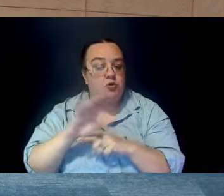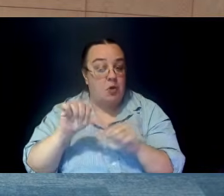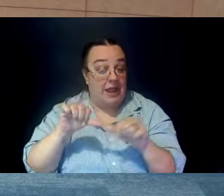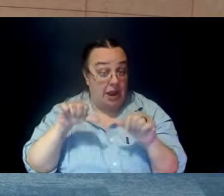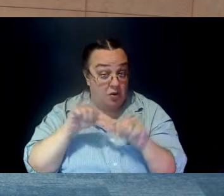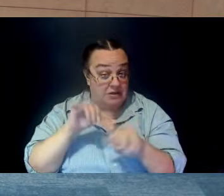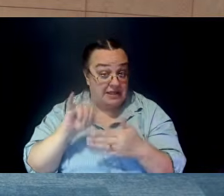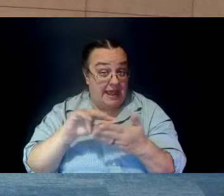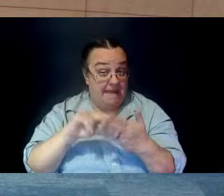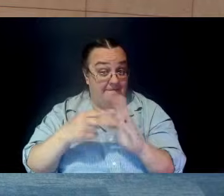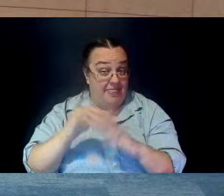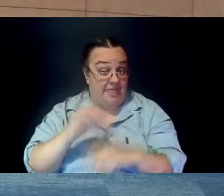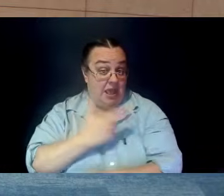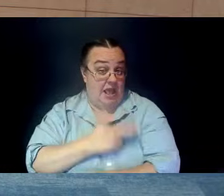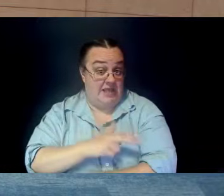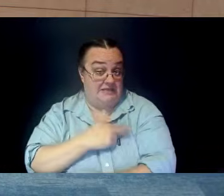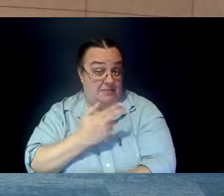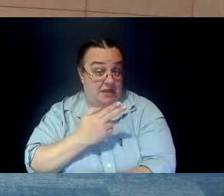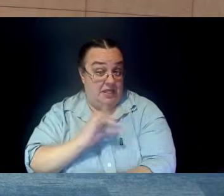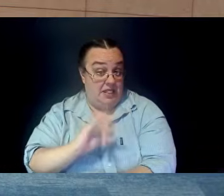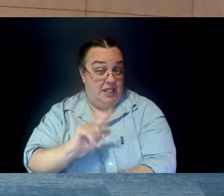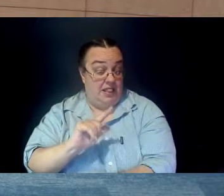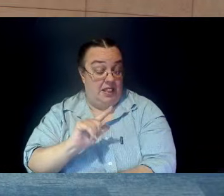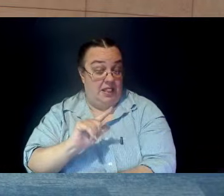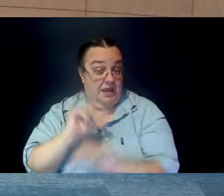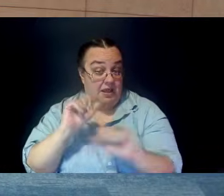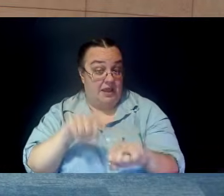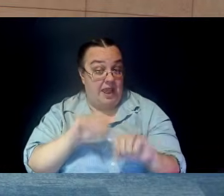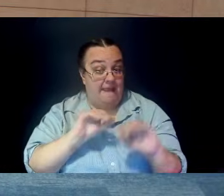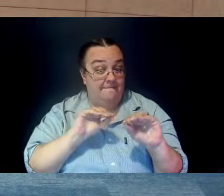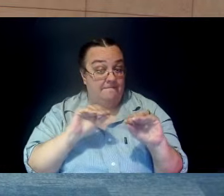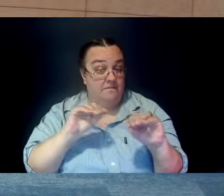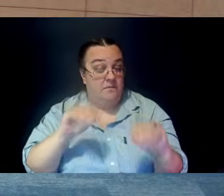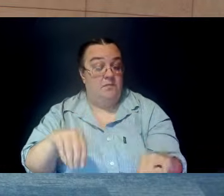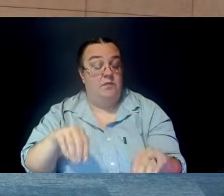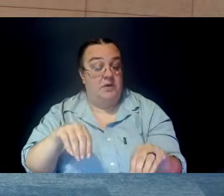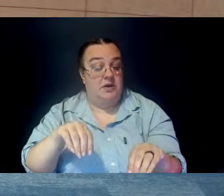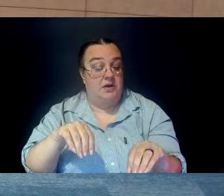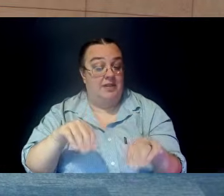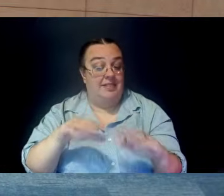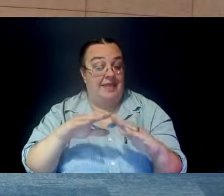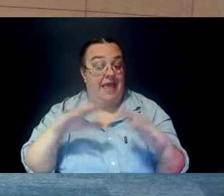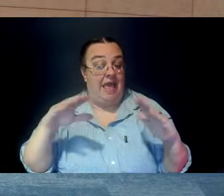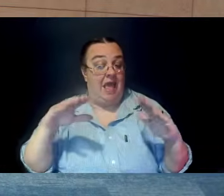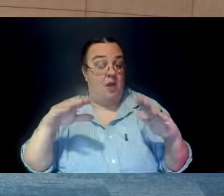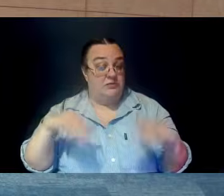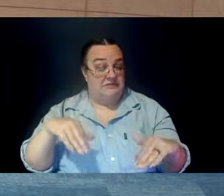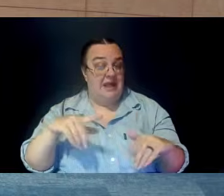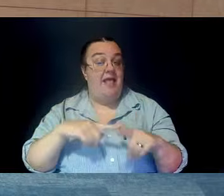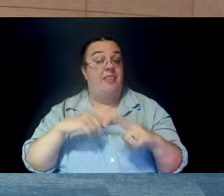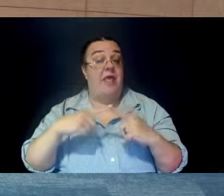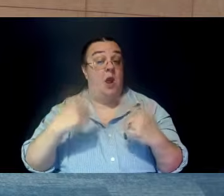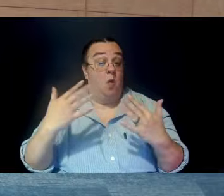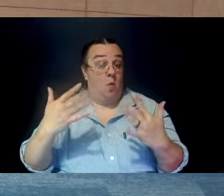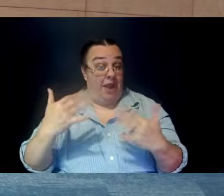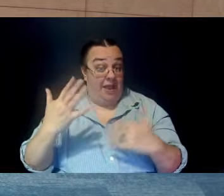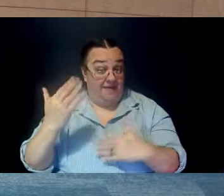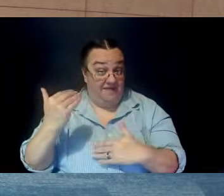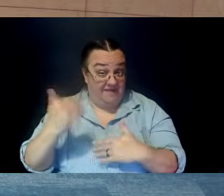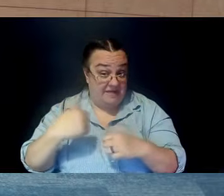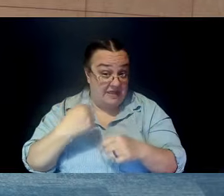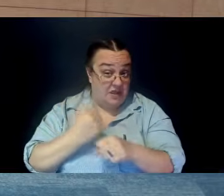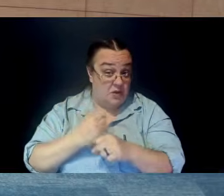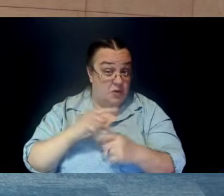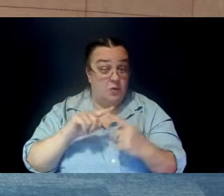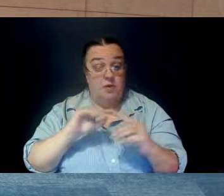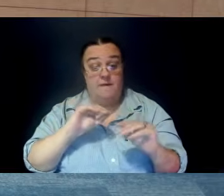that mean that Hospital Hill can put in the housing and then wait 15 years to put in